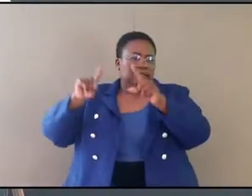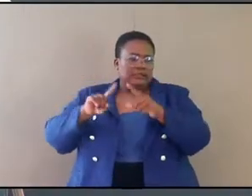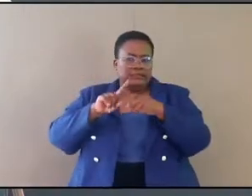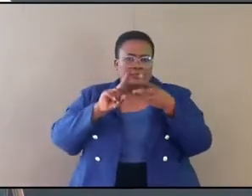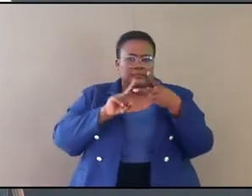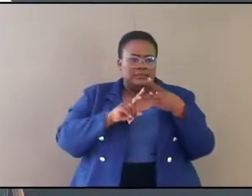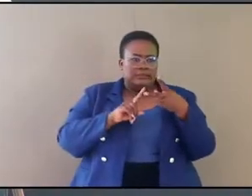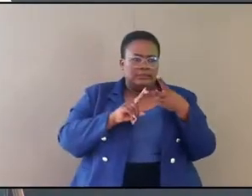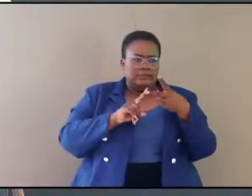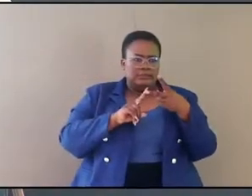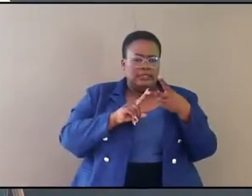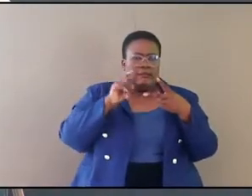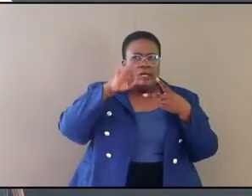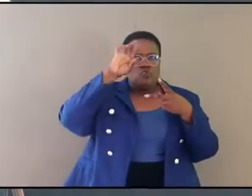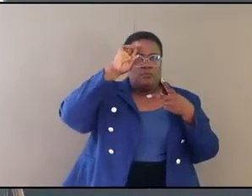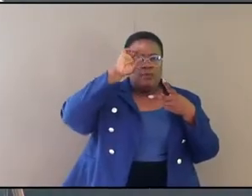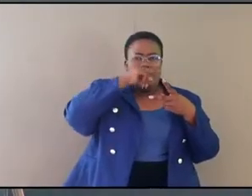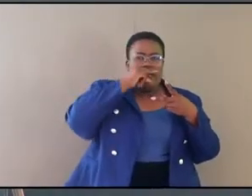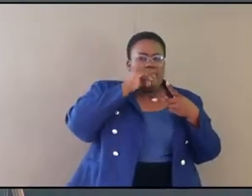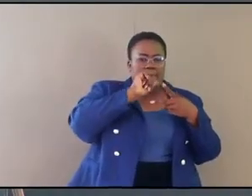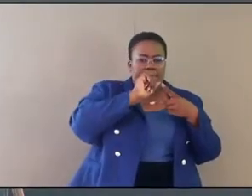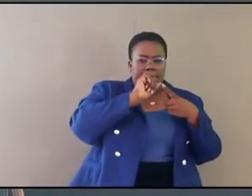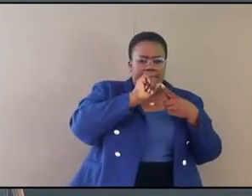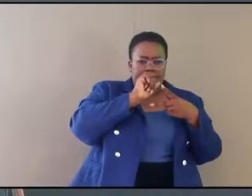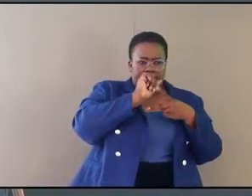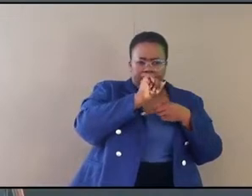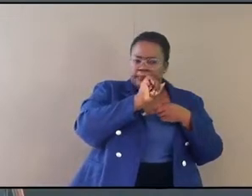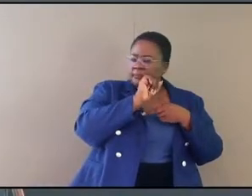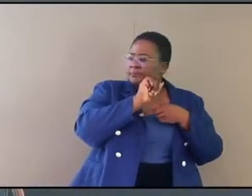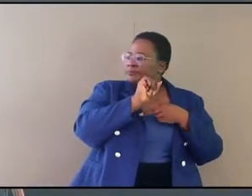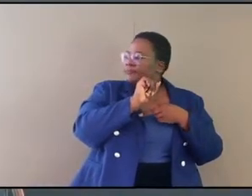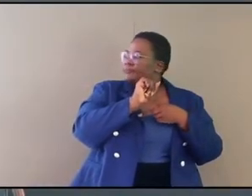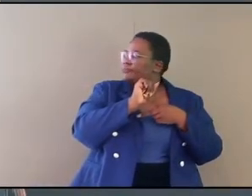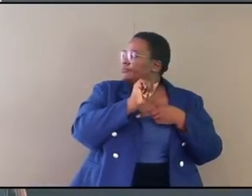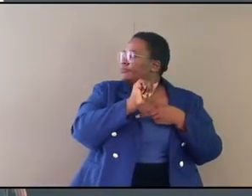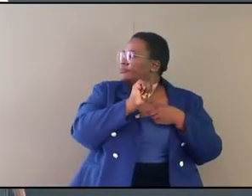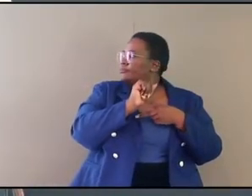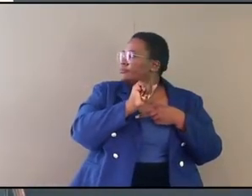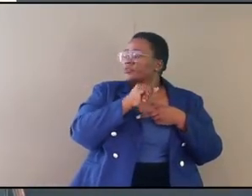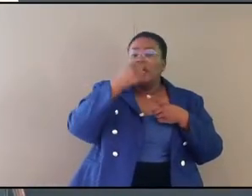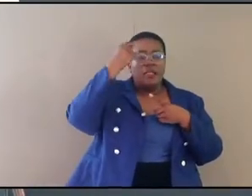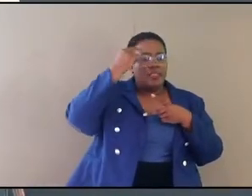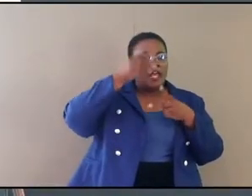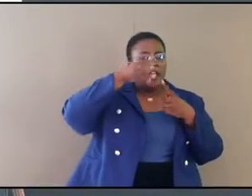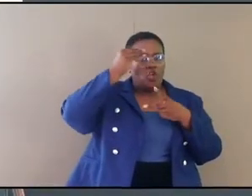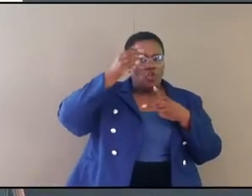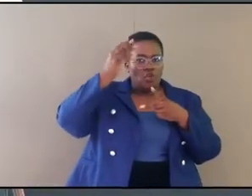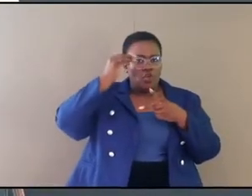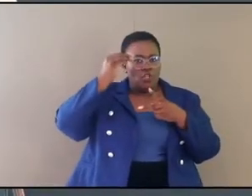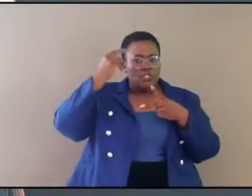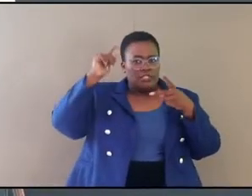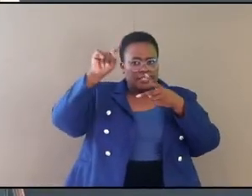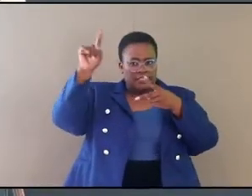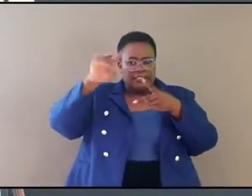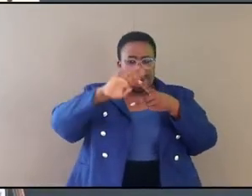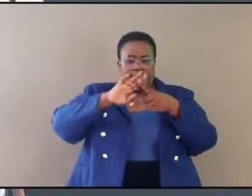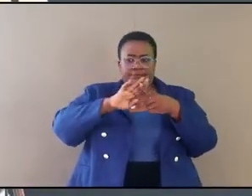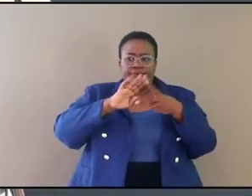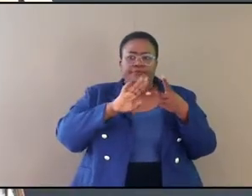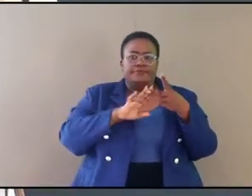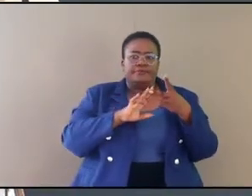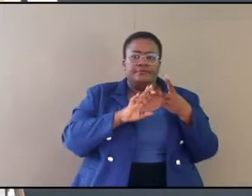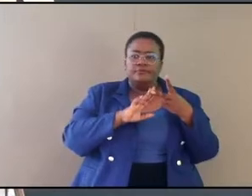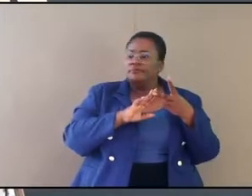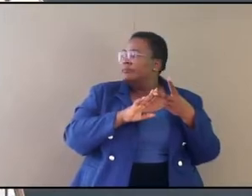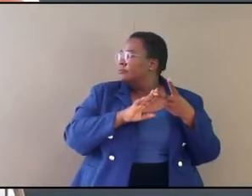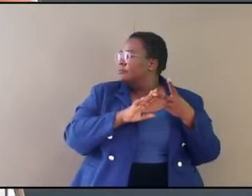And I must remember her name now. I'll tell you her name. But, yeah, it's called Think, Learn, Succeed. I'll just, yeah, remember the name of